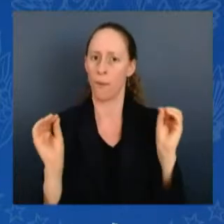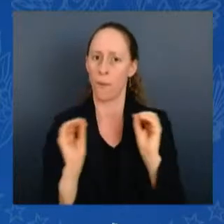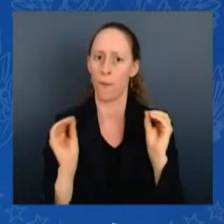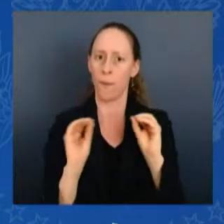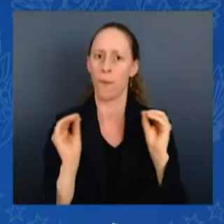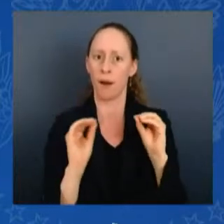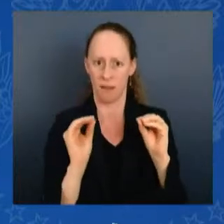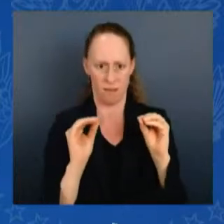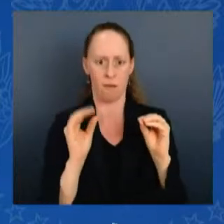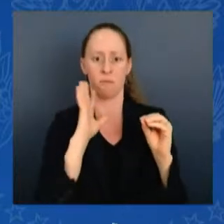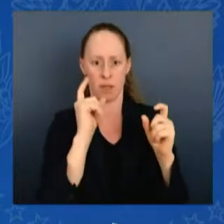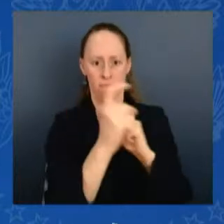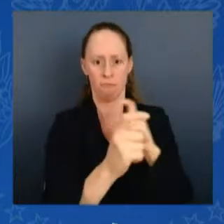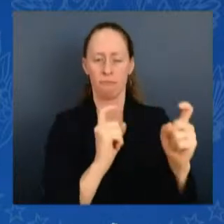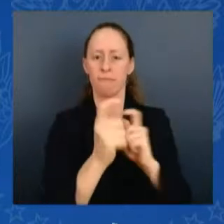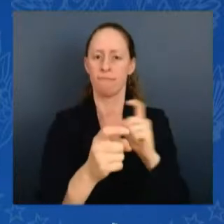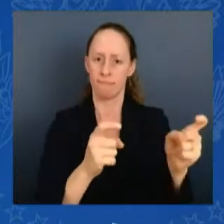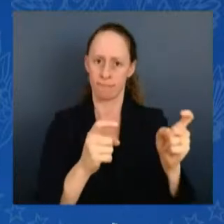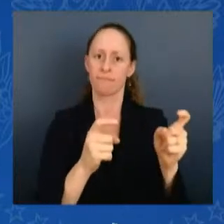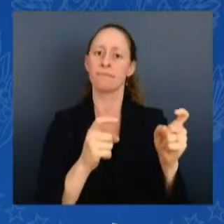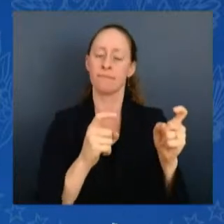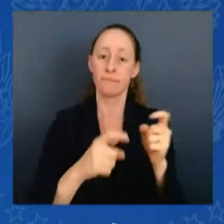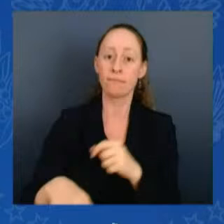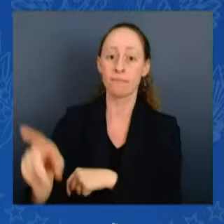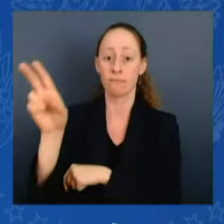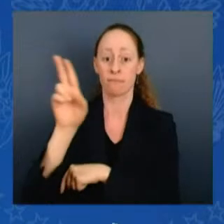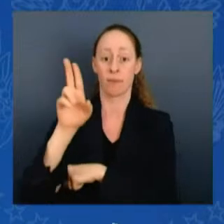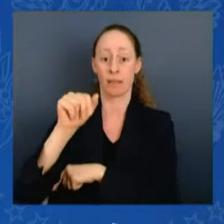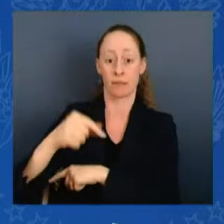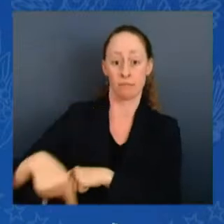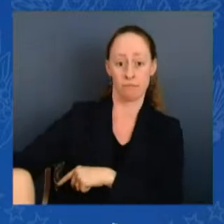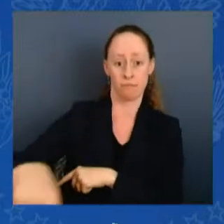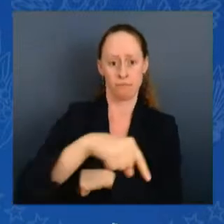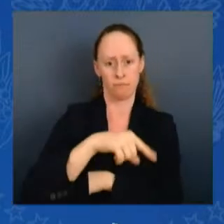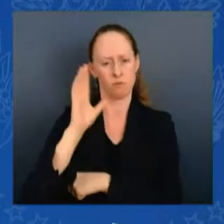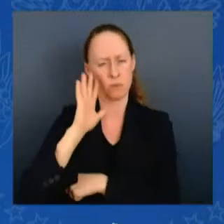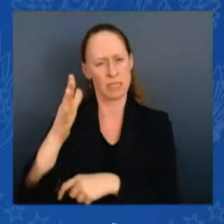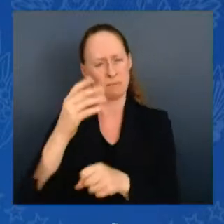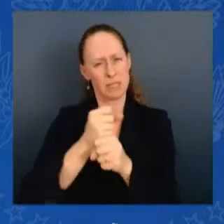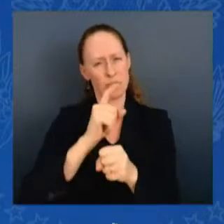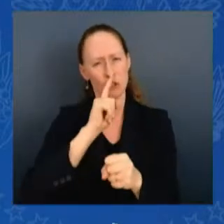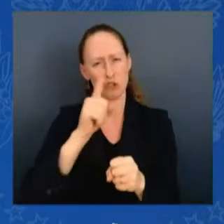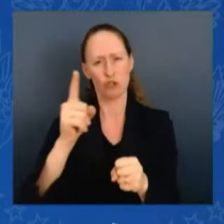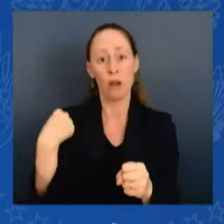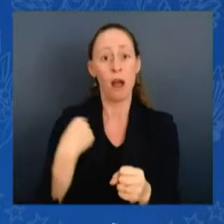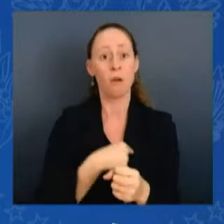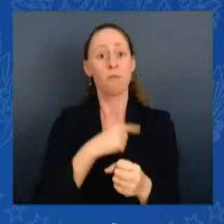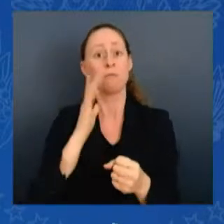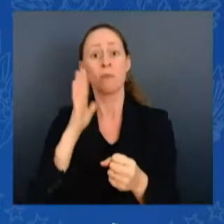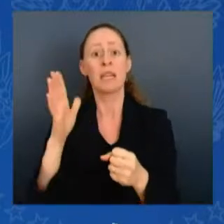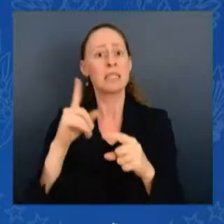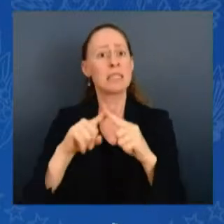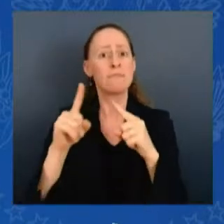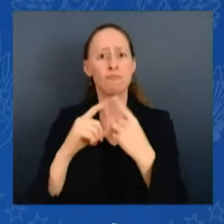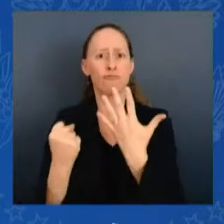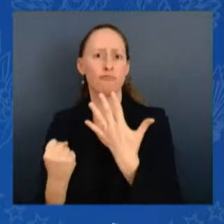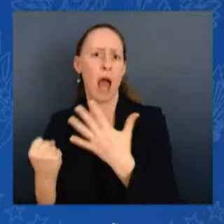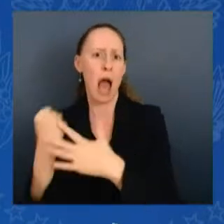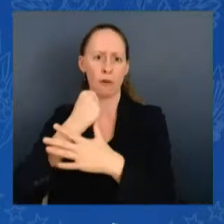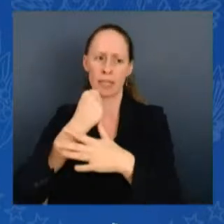will make sure that when we export critical air defense interceptors, Ukraine goes to the front of the line.